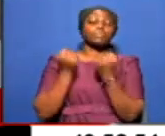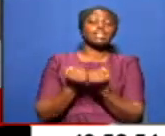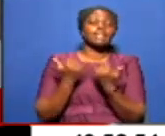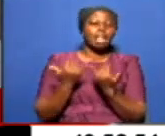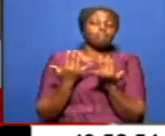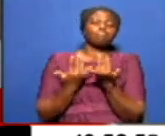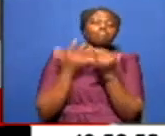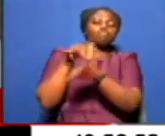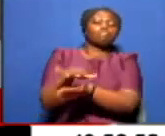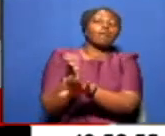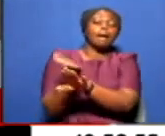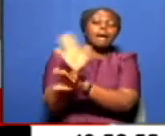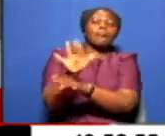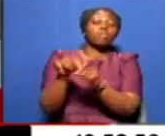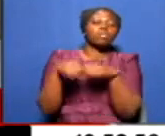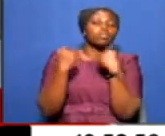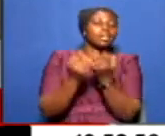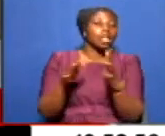reintegrate them back to the society?